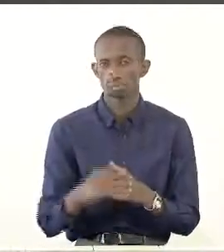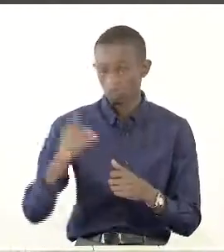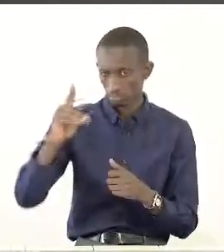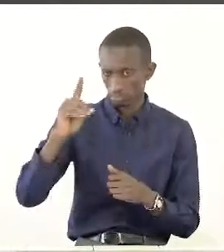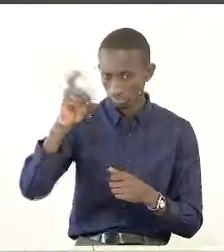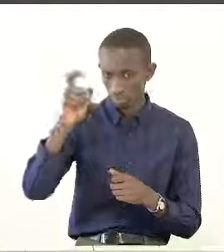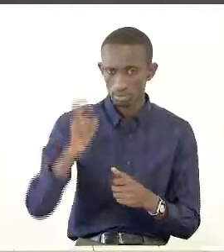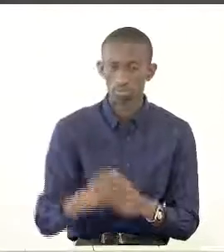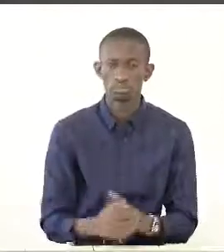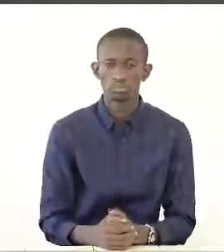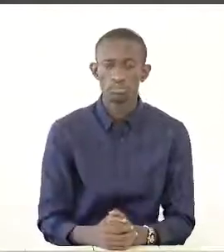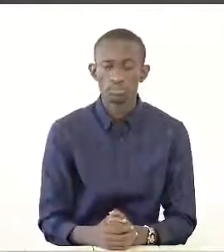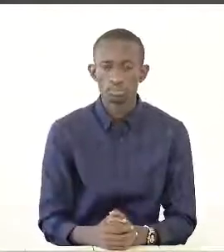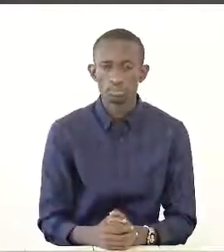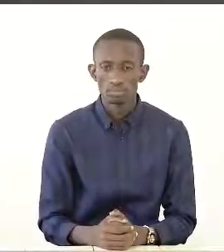dx.